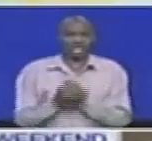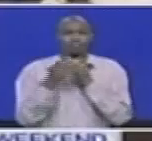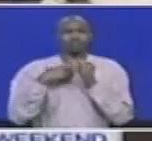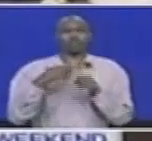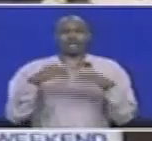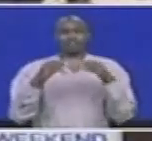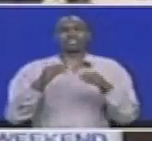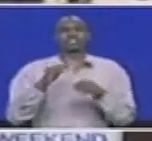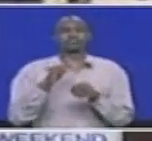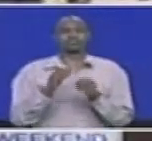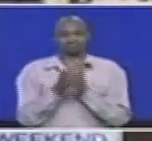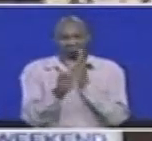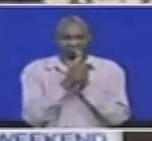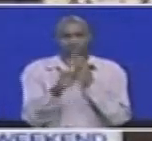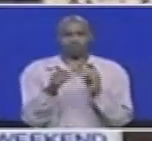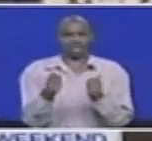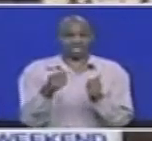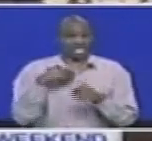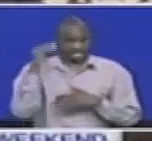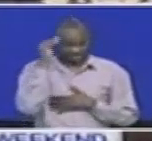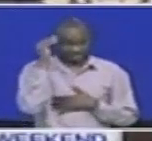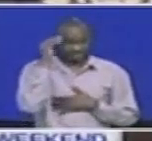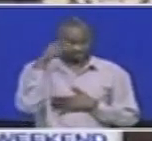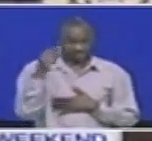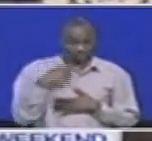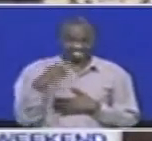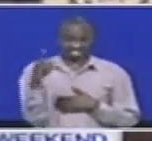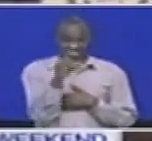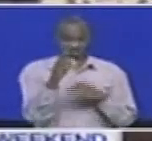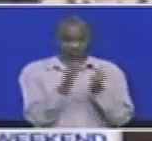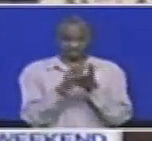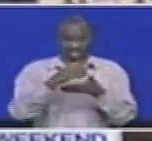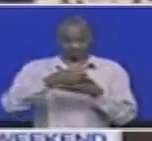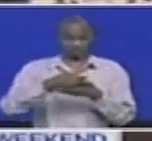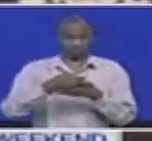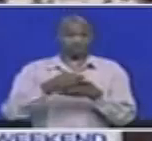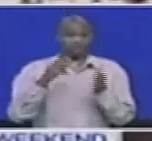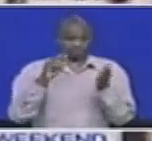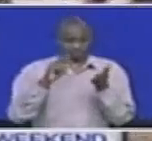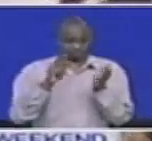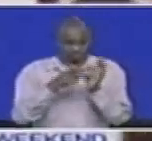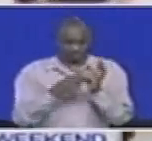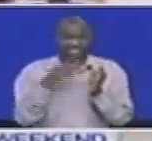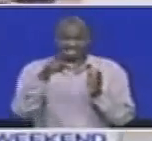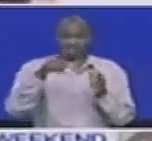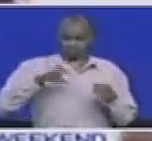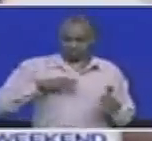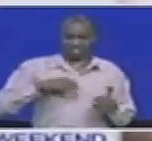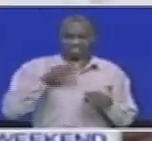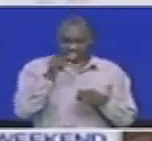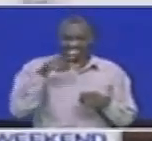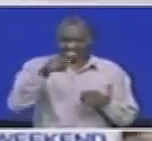efficiency. As the education sector hopes to go digital with the laptop project, these women here tell me that the new